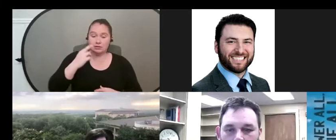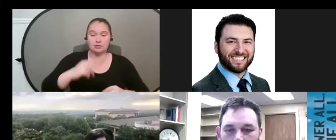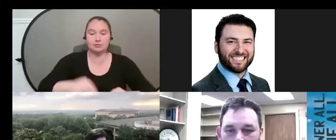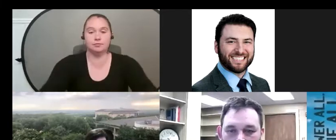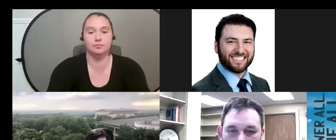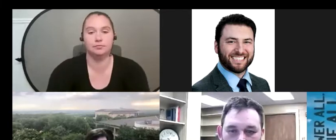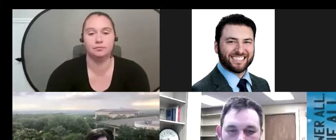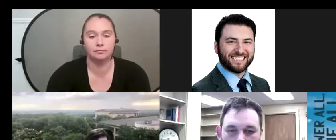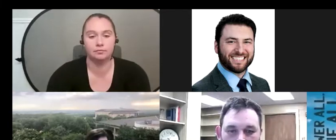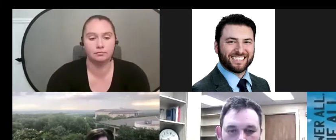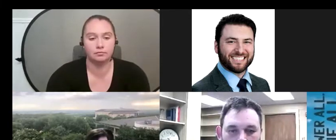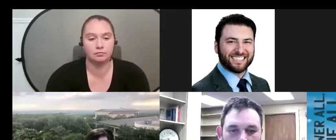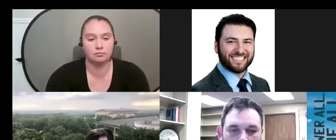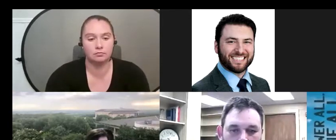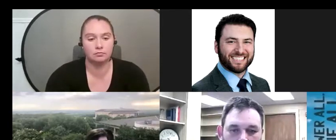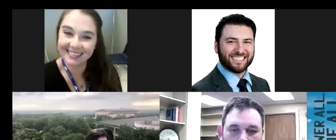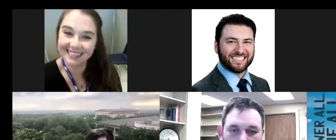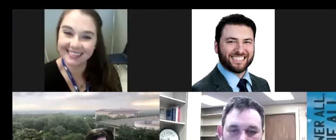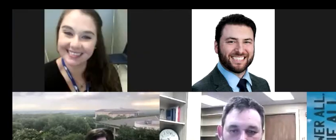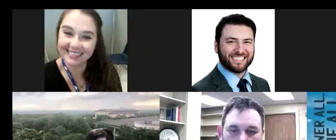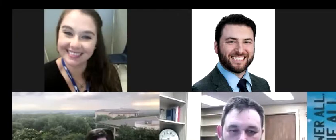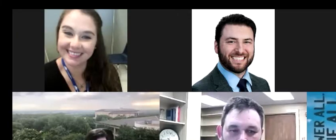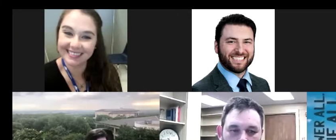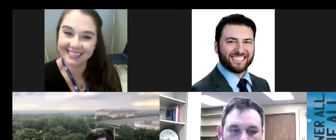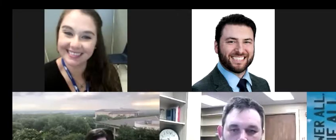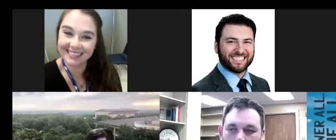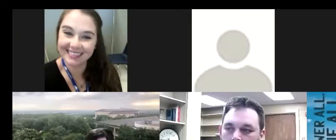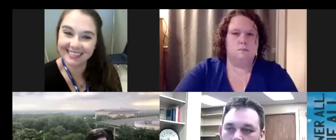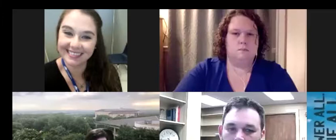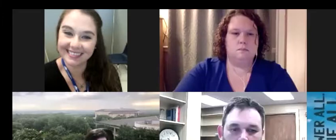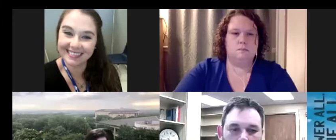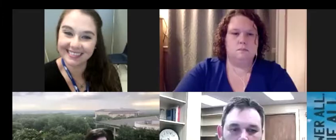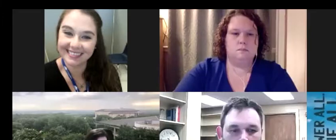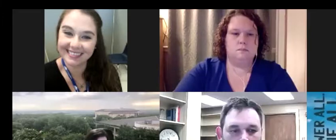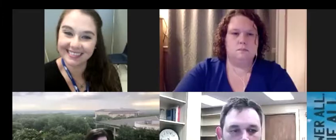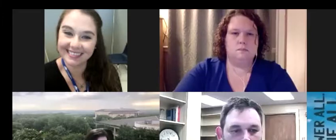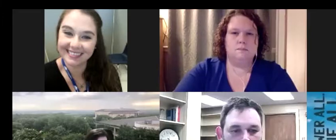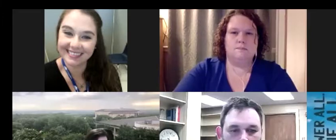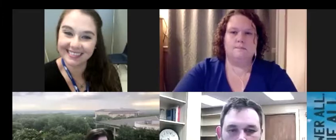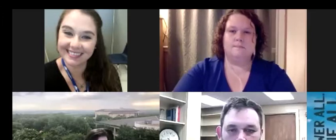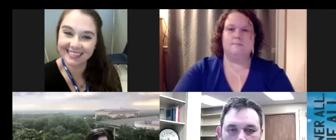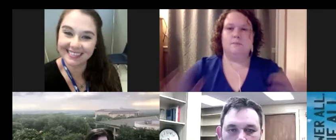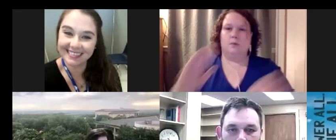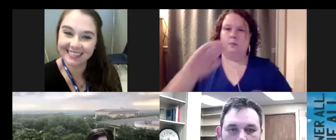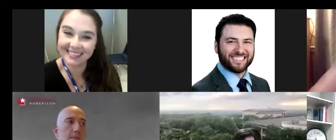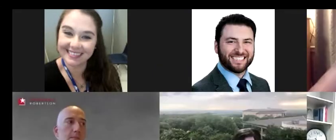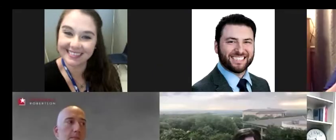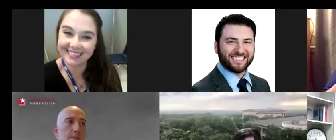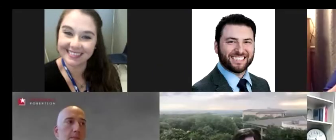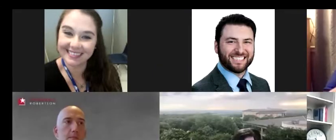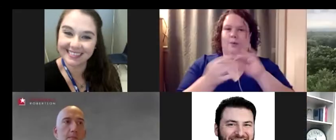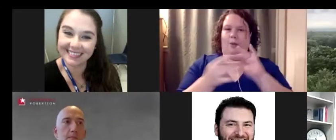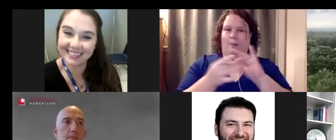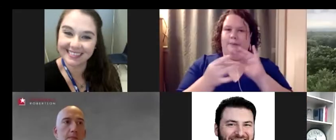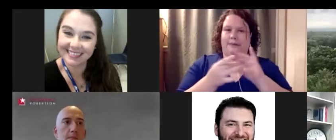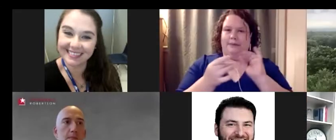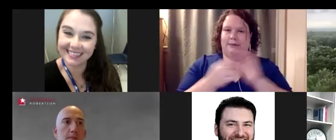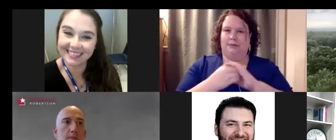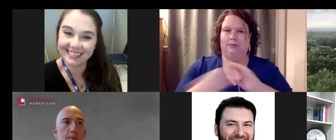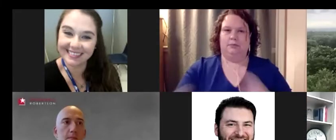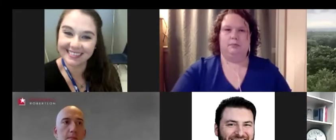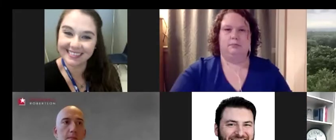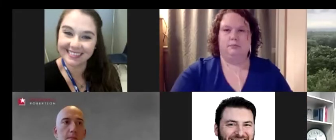that, we feel we'd welcome your comments. So this is Dr.